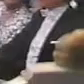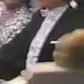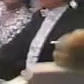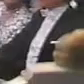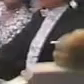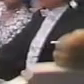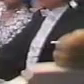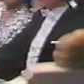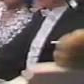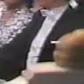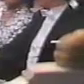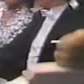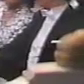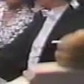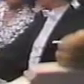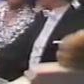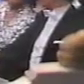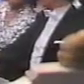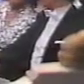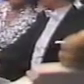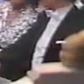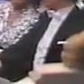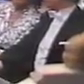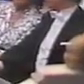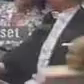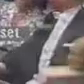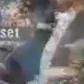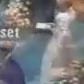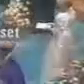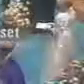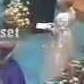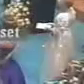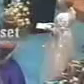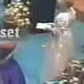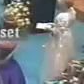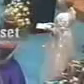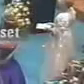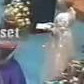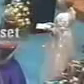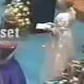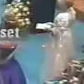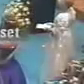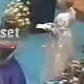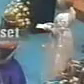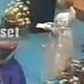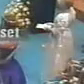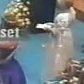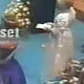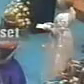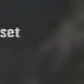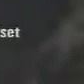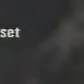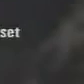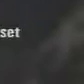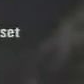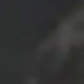And that brings us directly to the most exciting part of the ceremony, when the winners receive the prizes from the hands of His